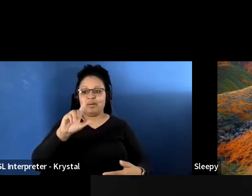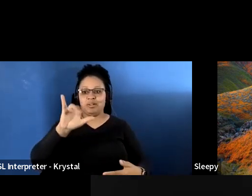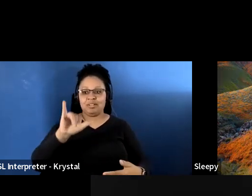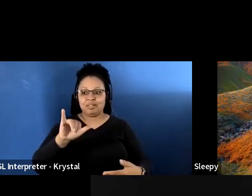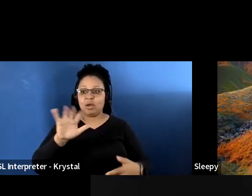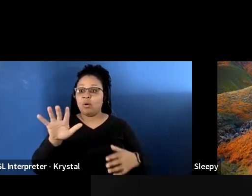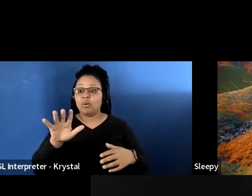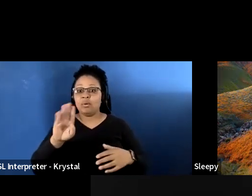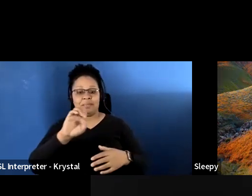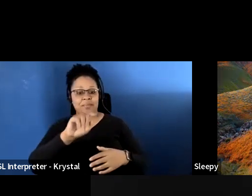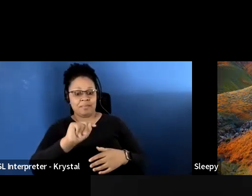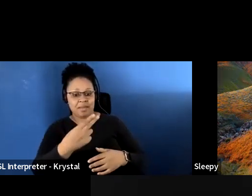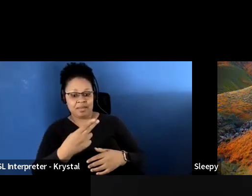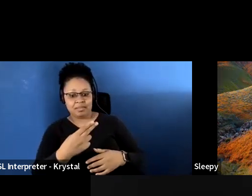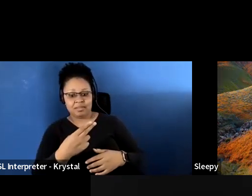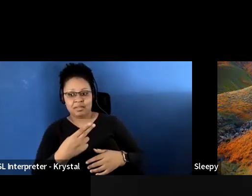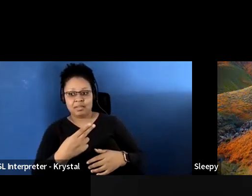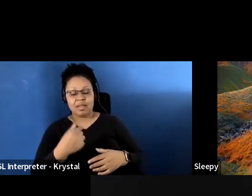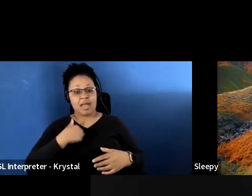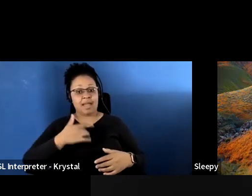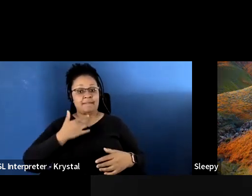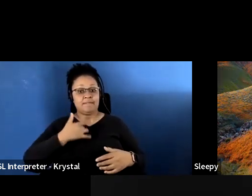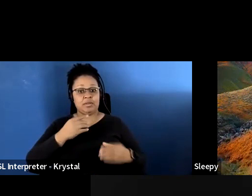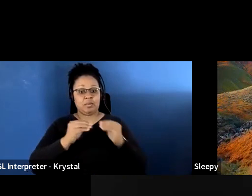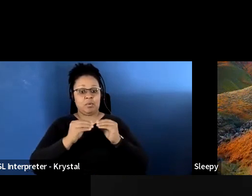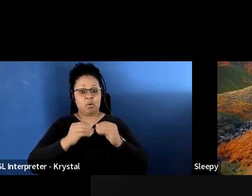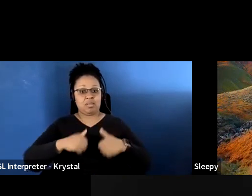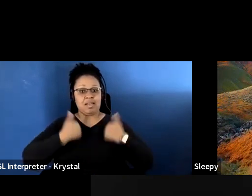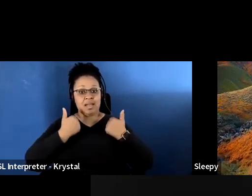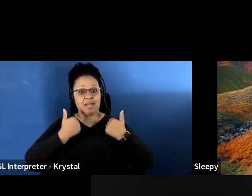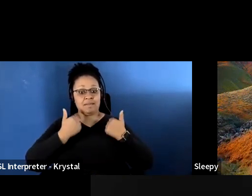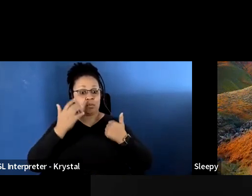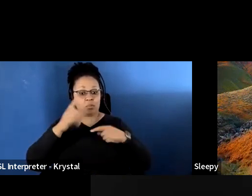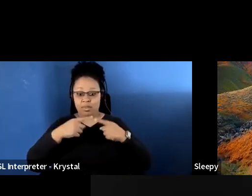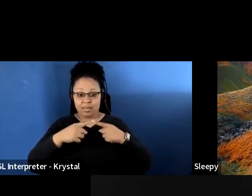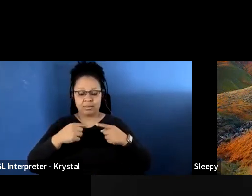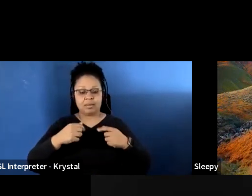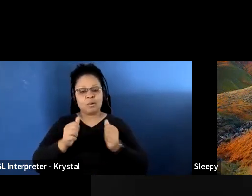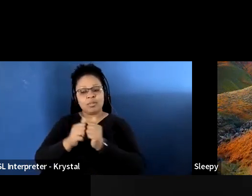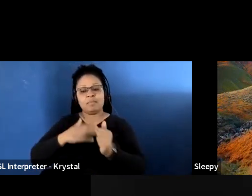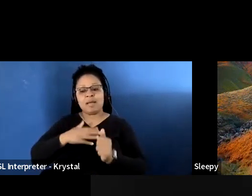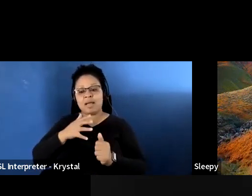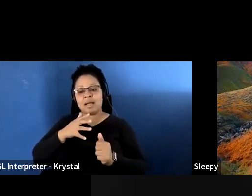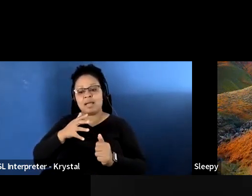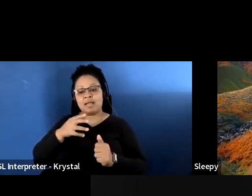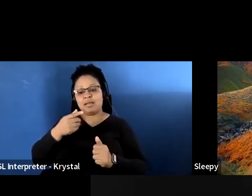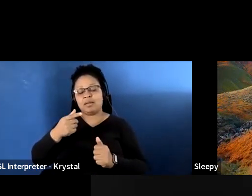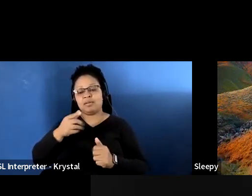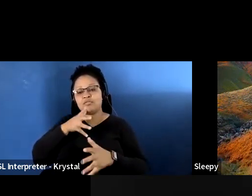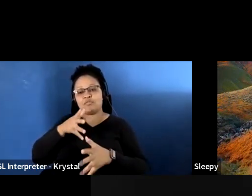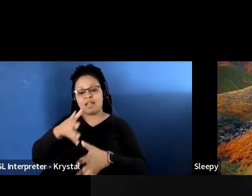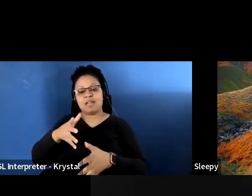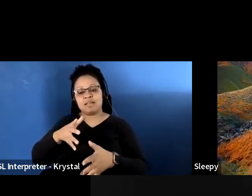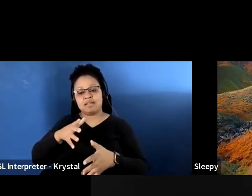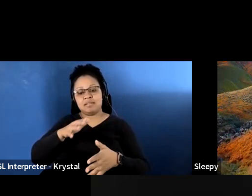I Jamie, feel more alive when I am with my granddaughter. yes. What is it about being with her that